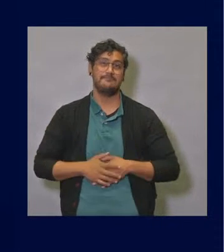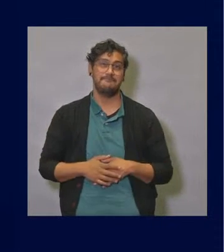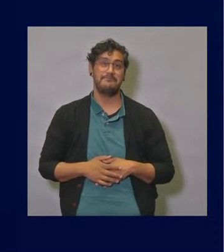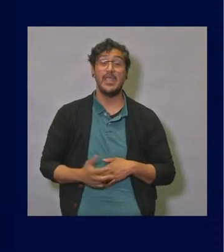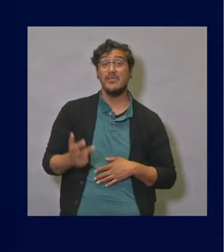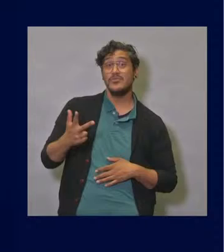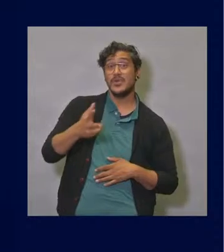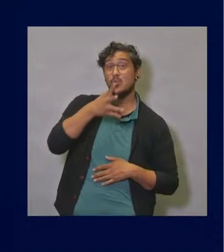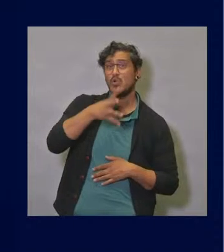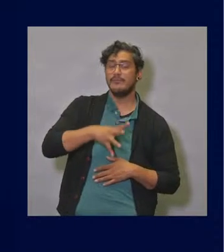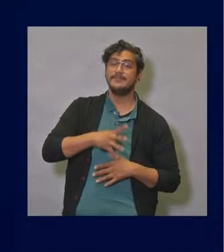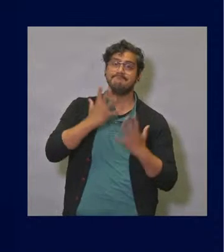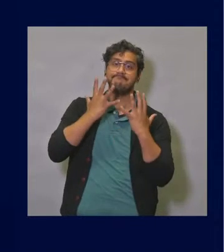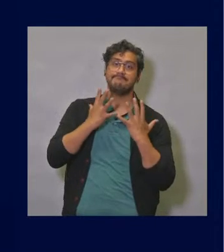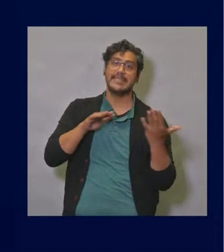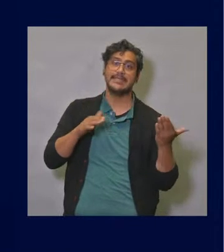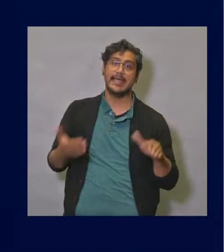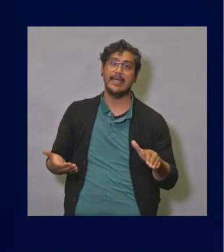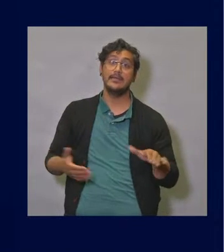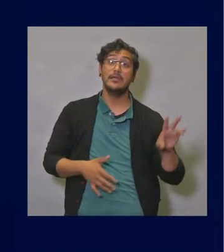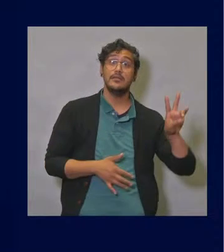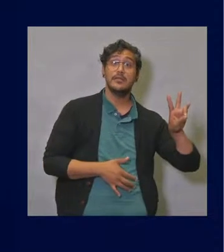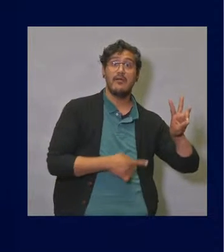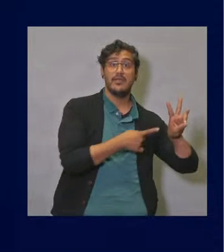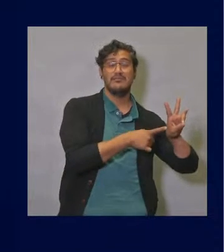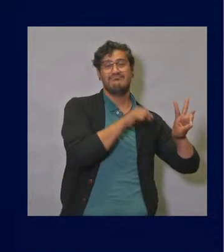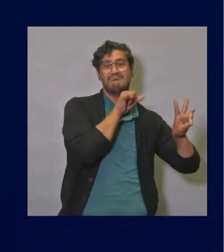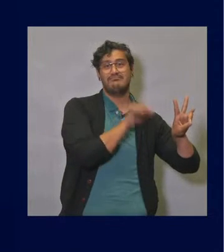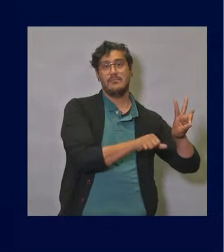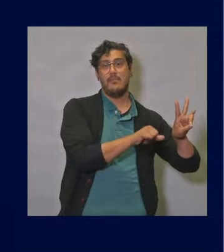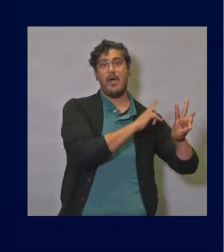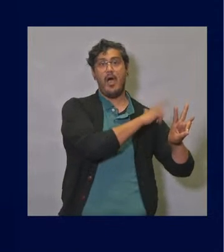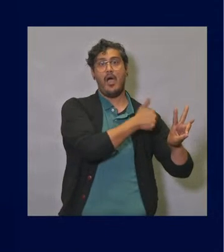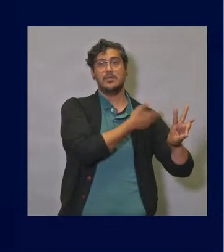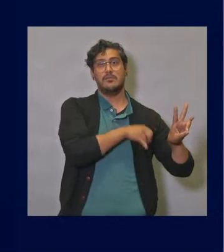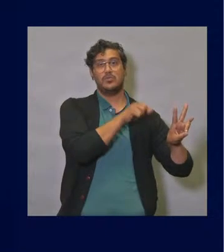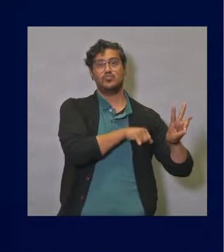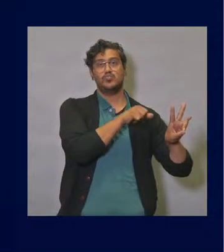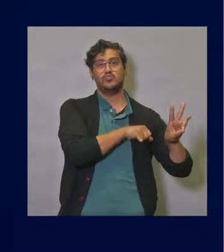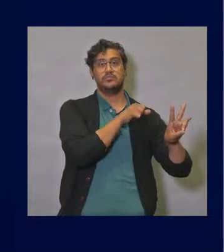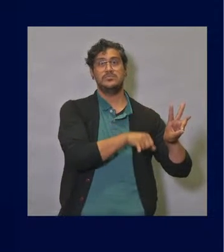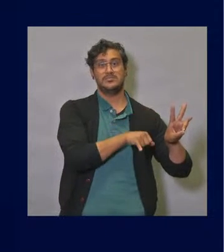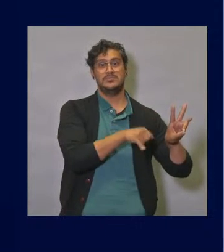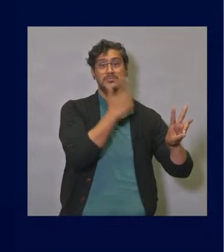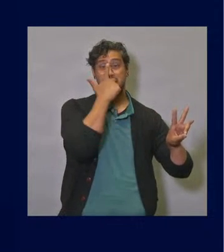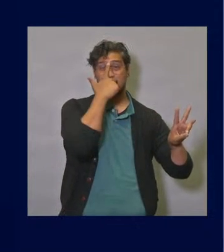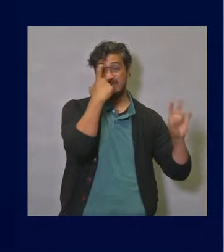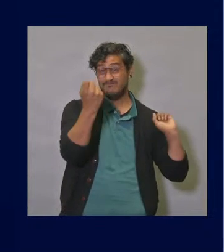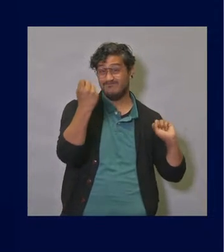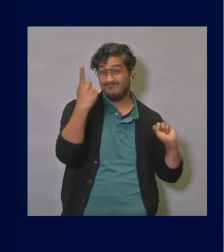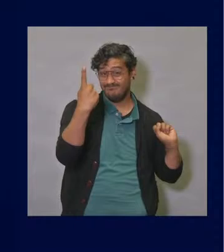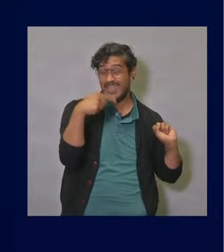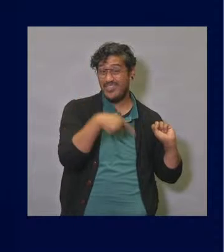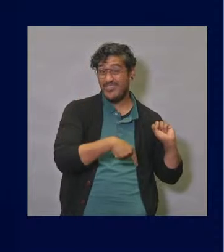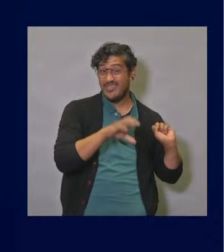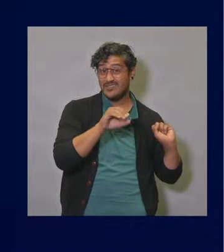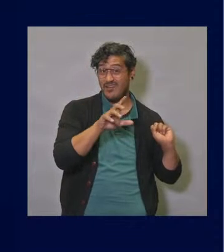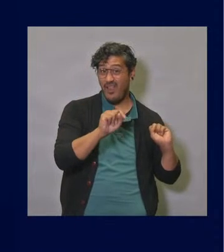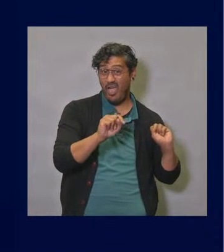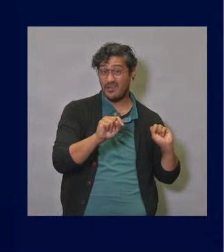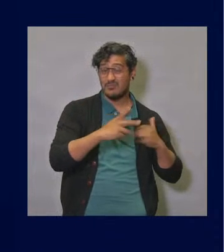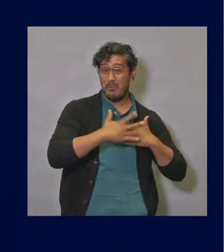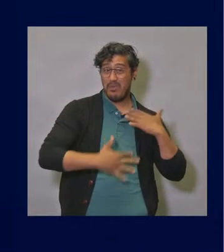the women tragically died, and 7 remain in the hospital. It is worth noting that this type of clotting,